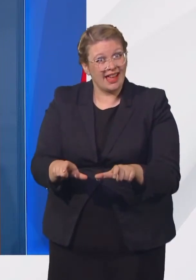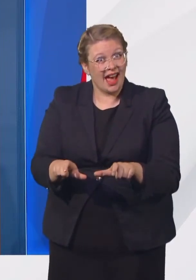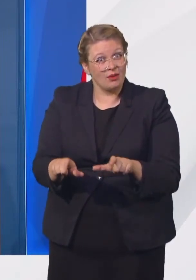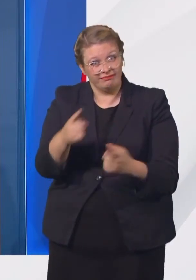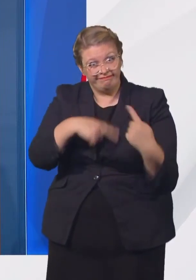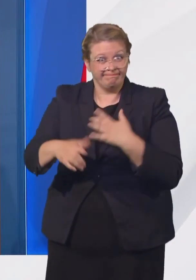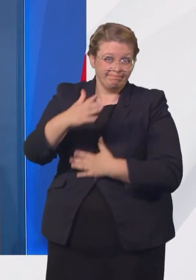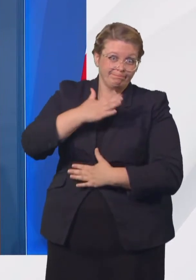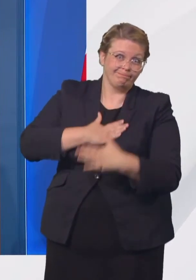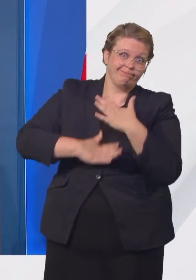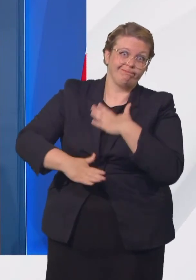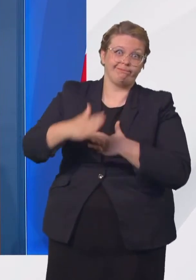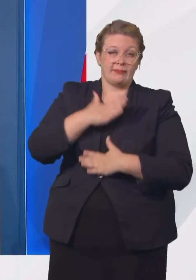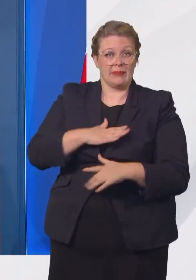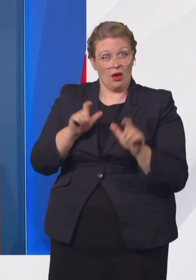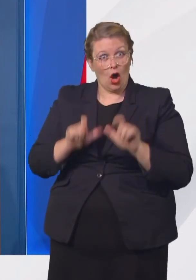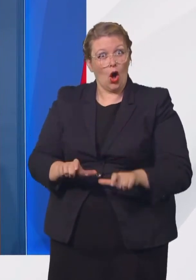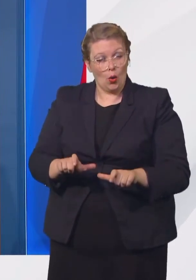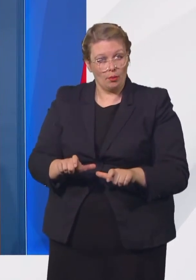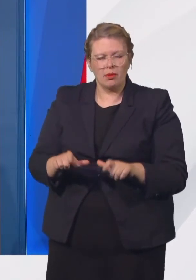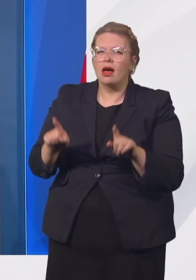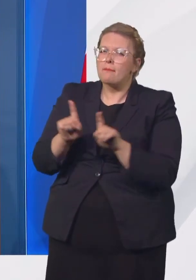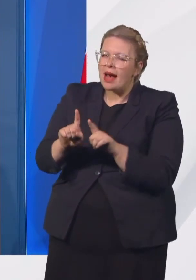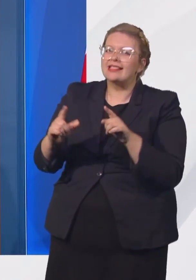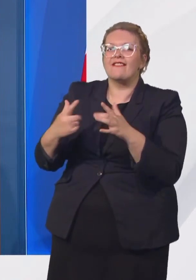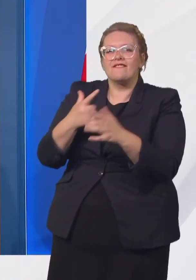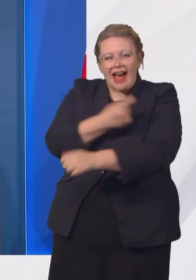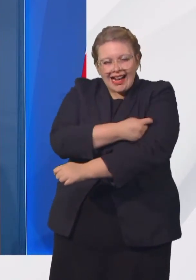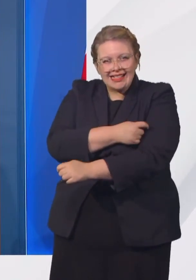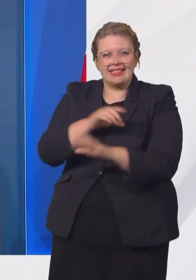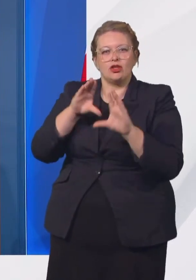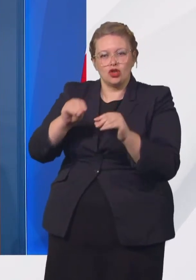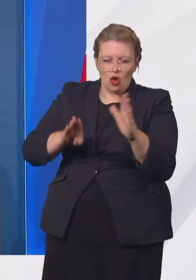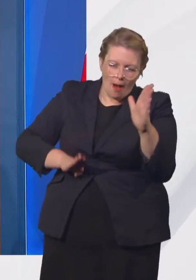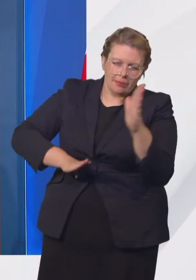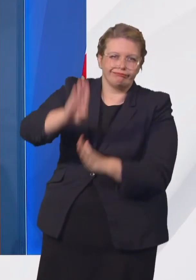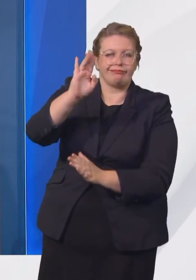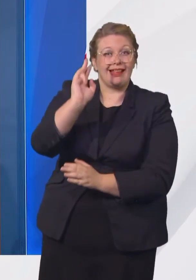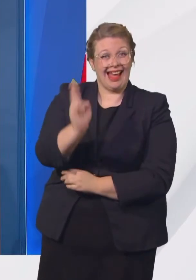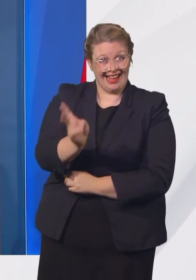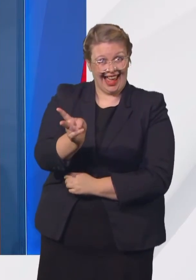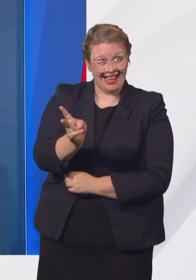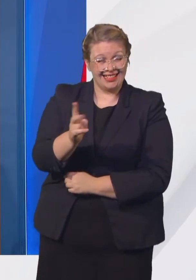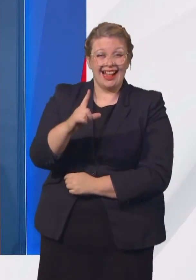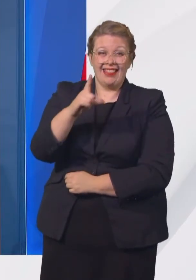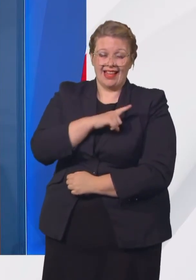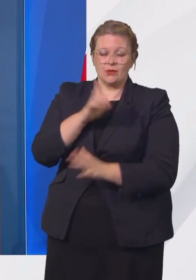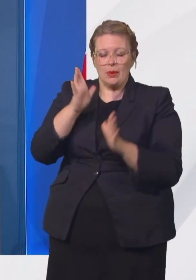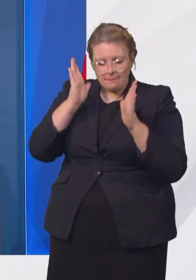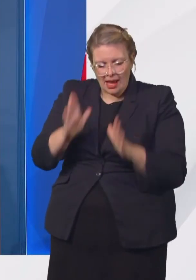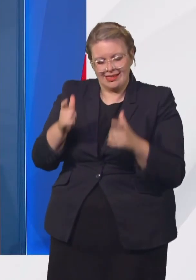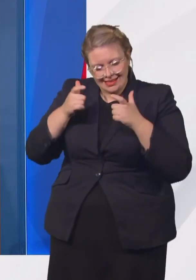magnitude ever again. And that's why it's important that this job must get finished.